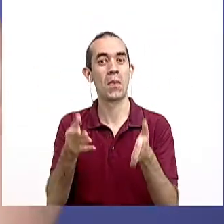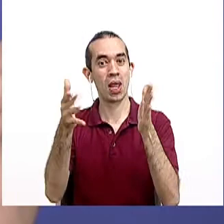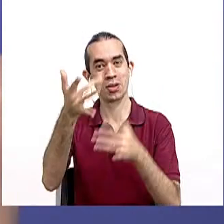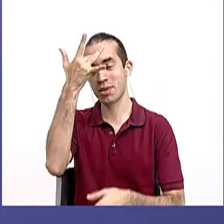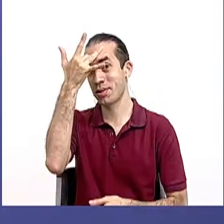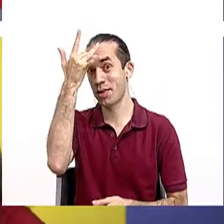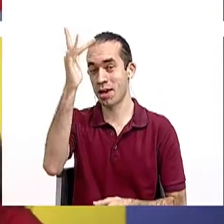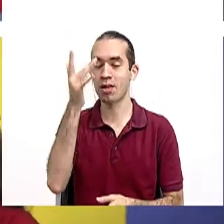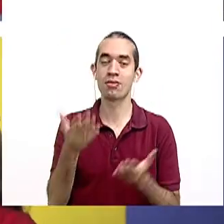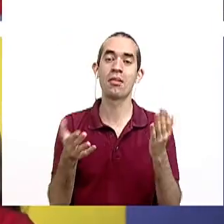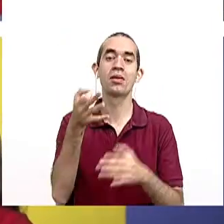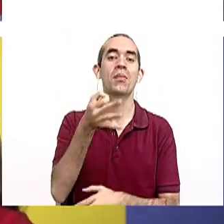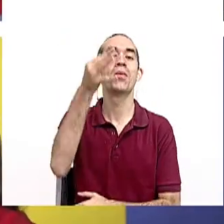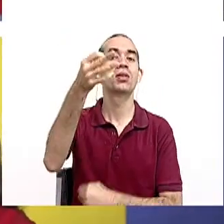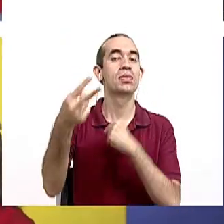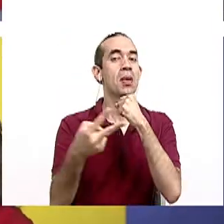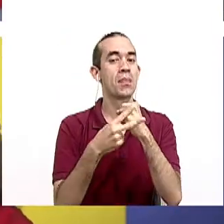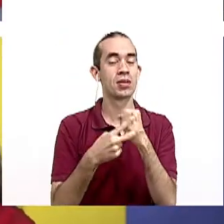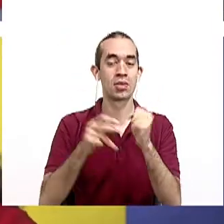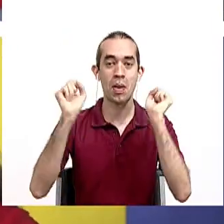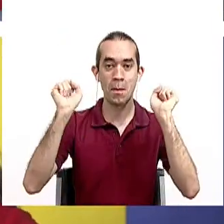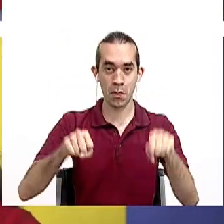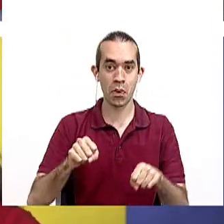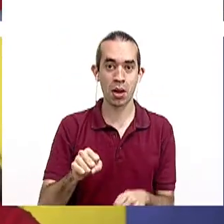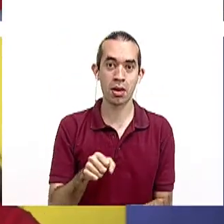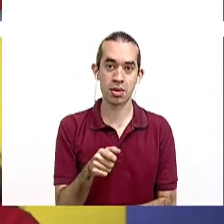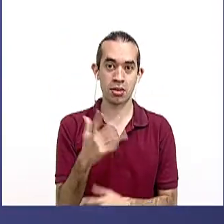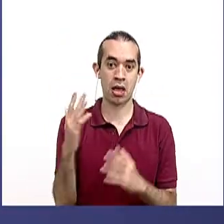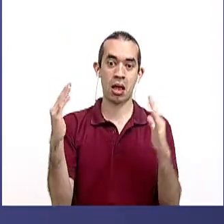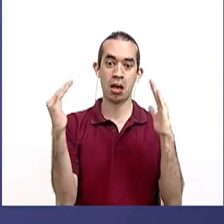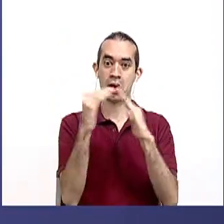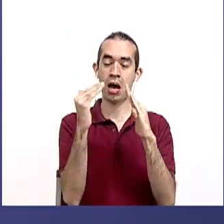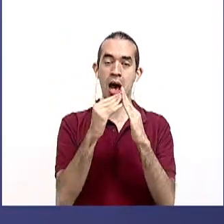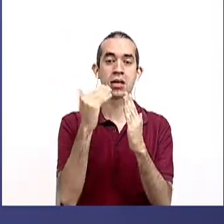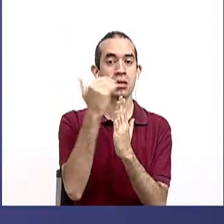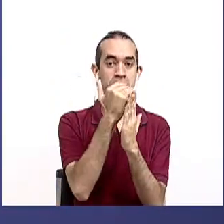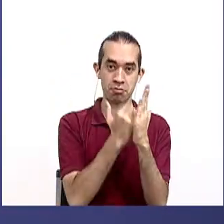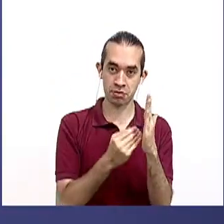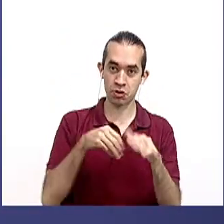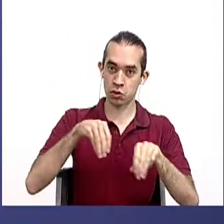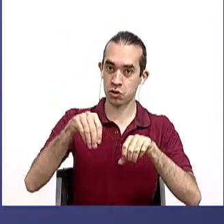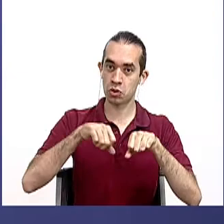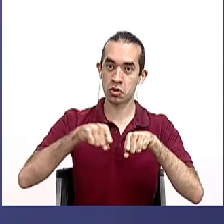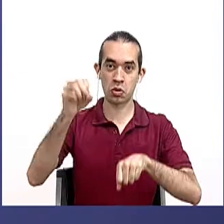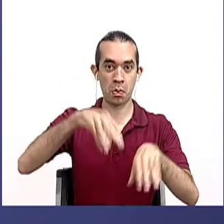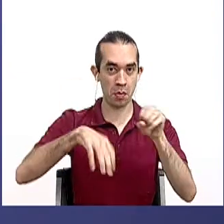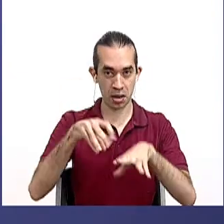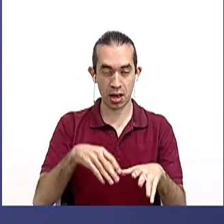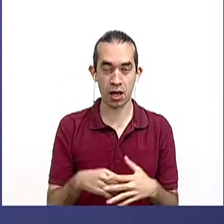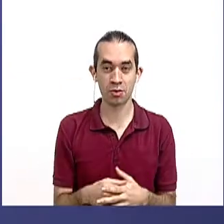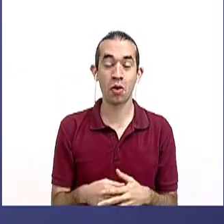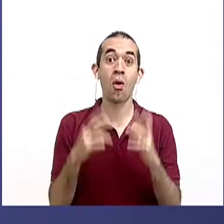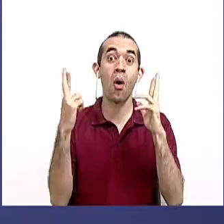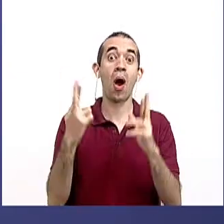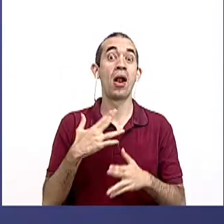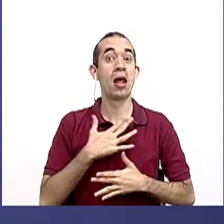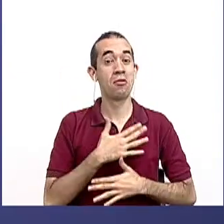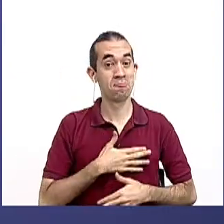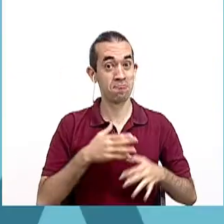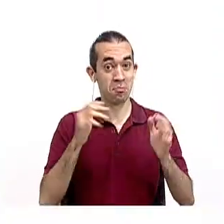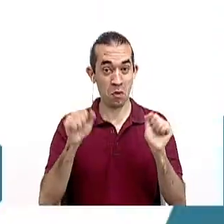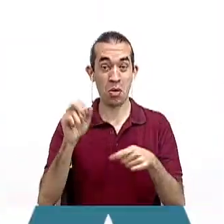Maybe next time you can make your home grocery shopping list. I hope this was helpful. See you next time.